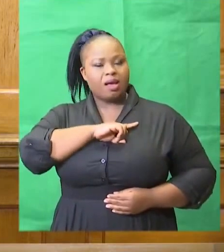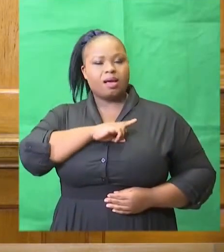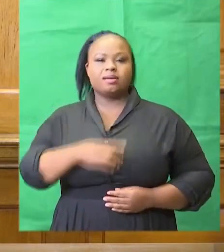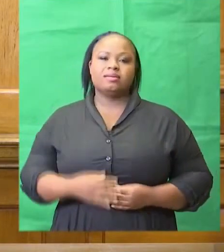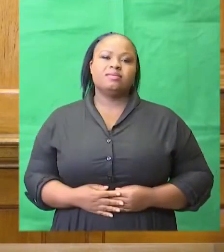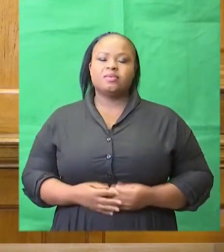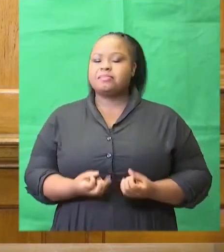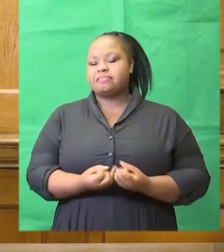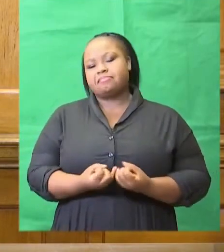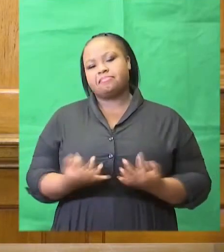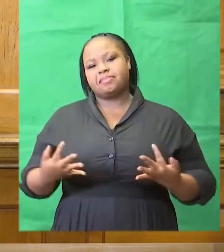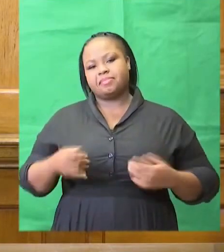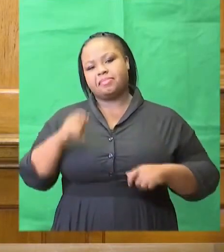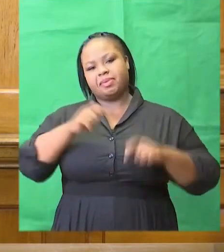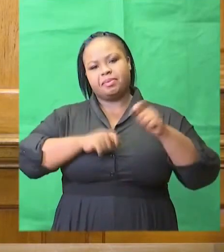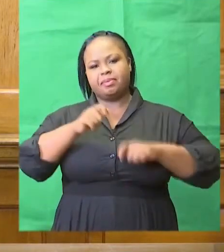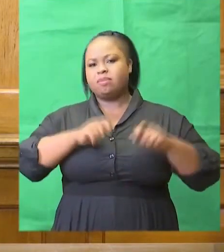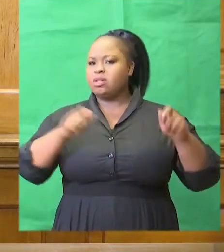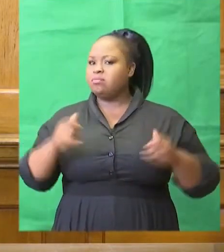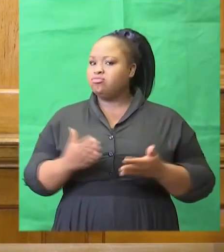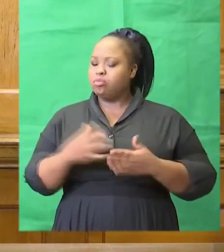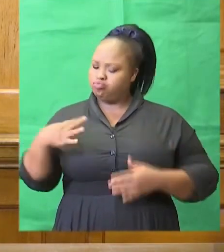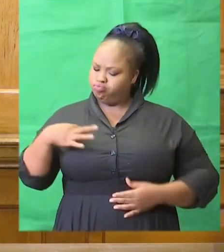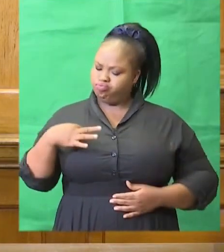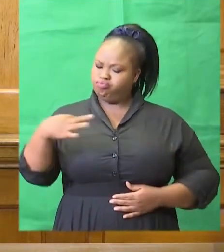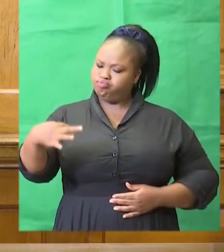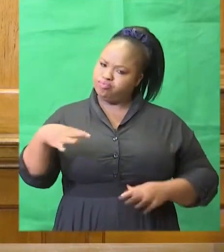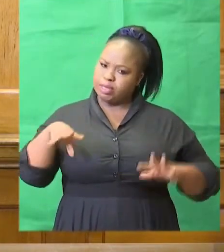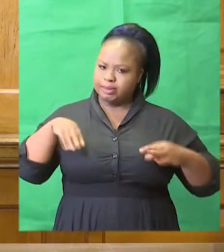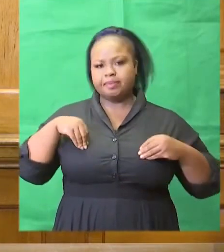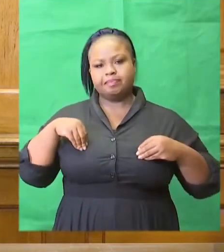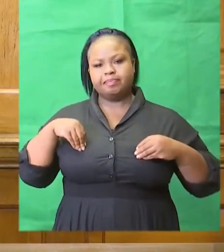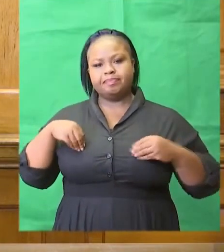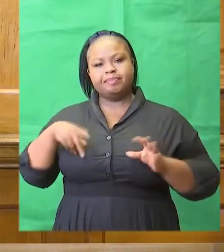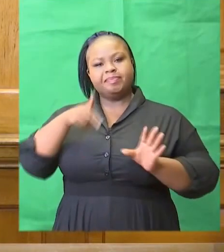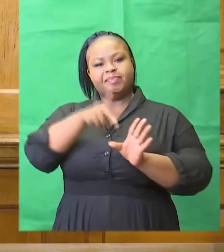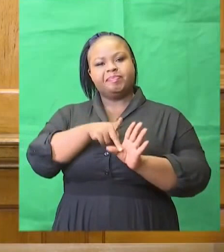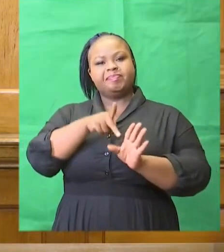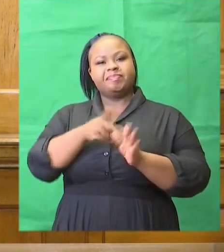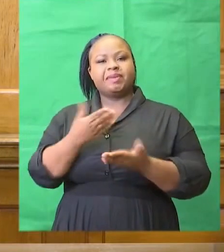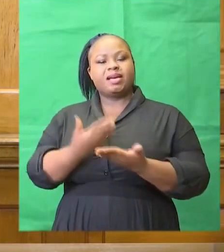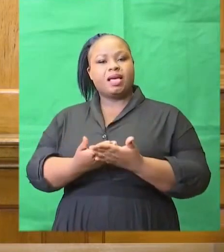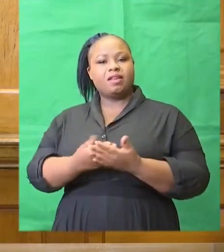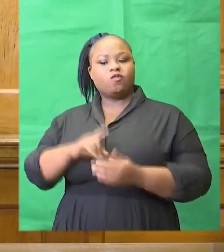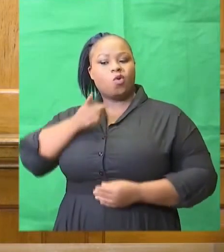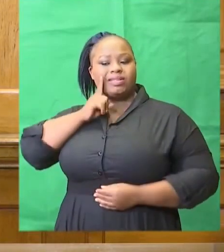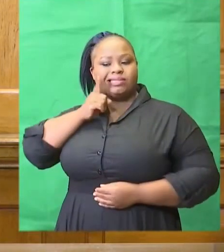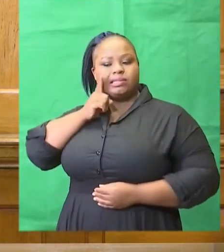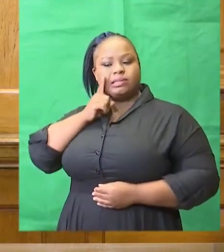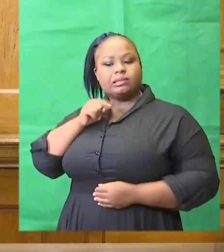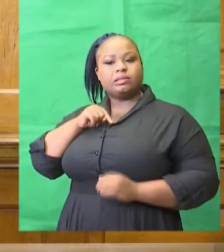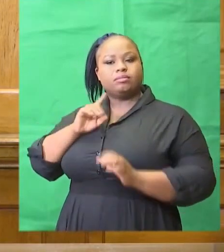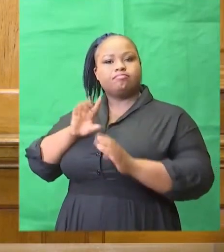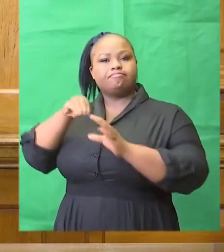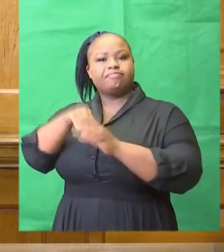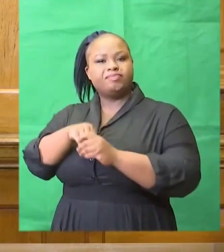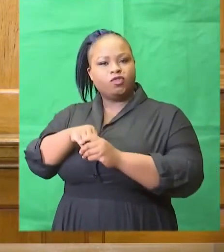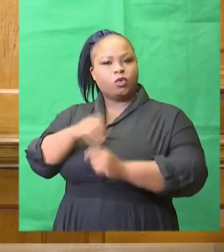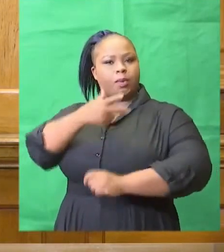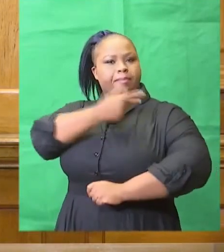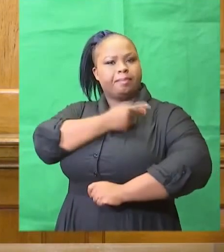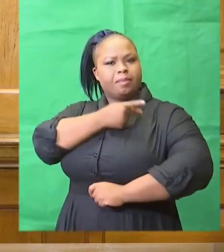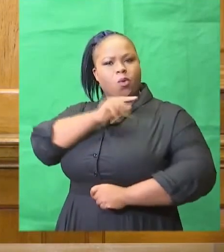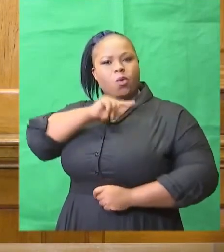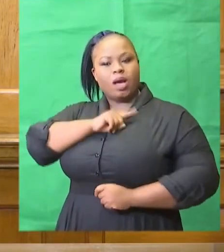ordinary people who have volunteered to participate in the trials that have been had to advance